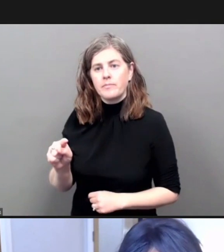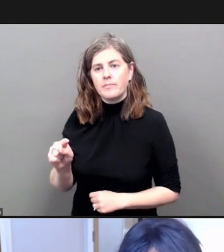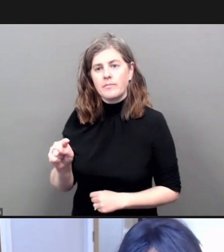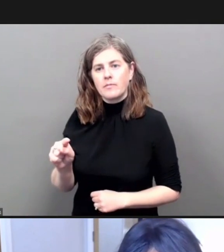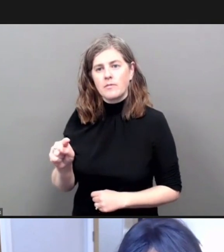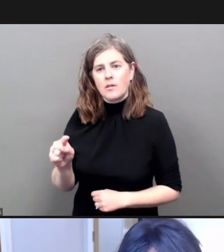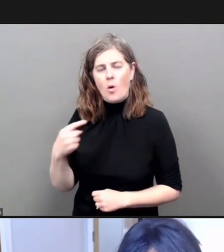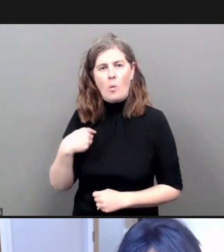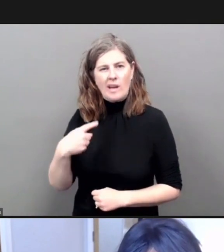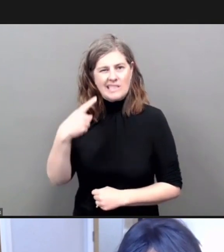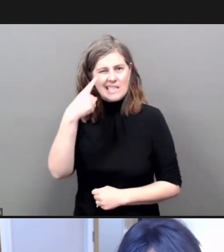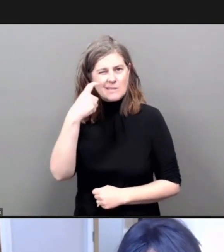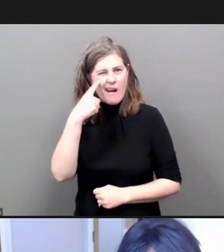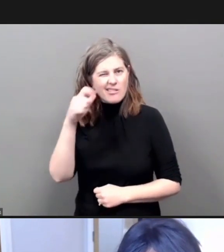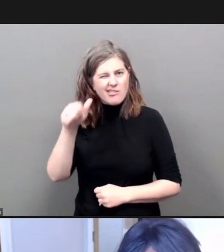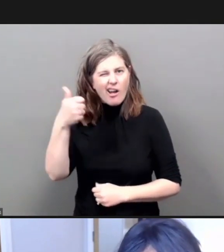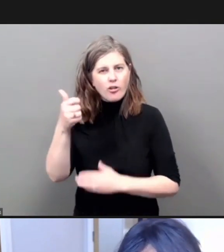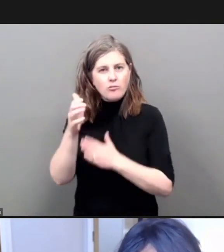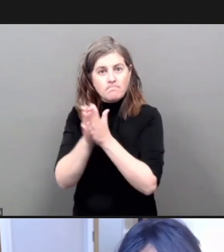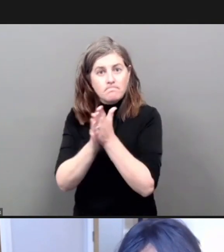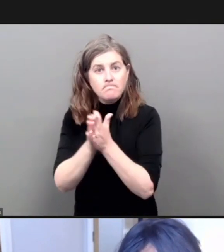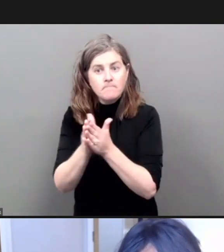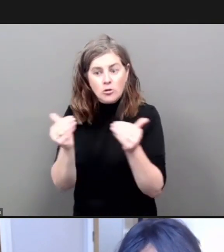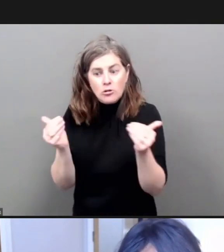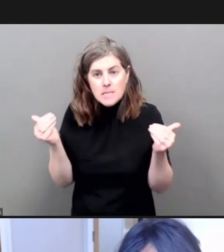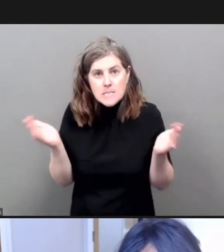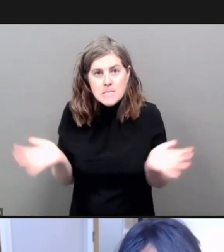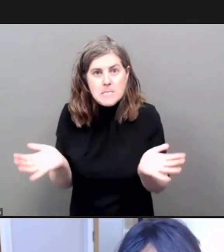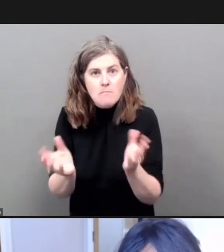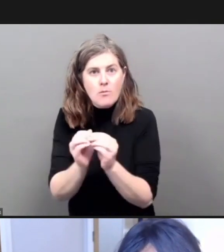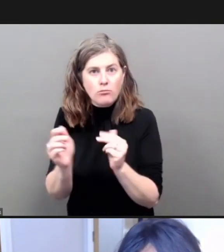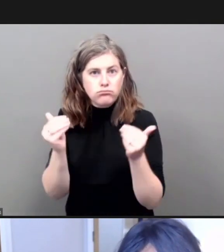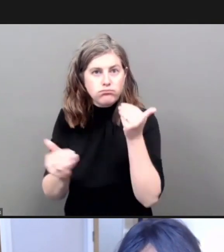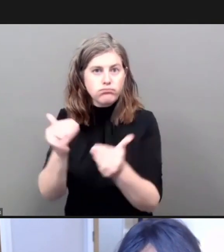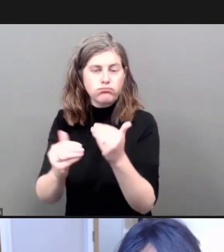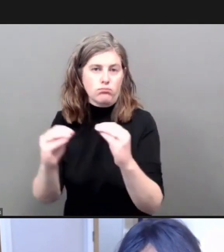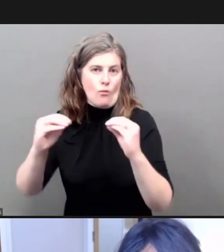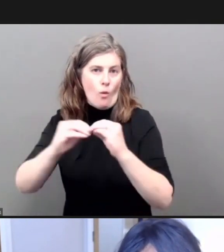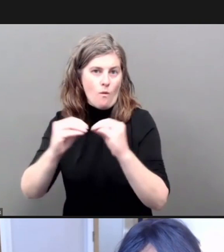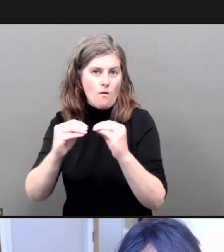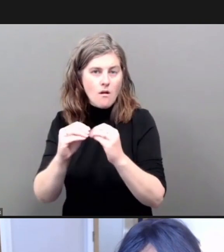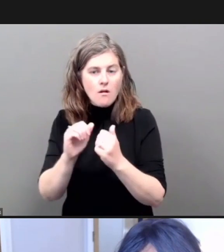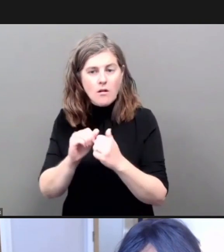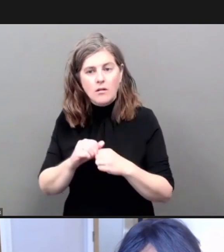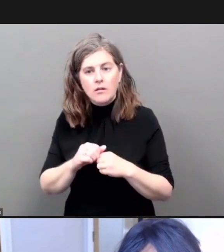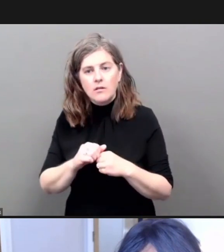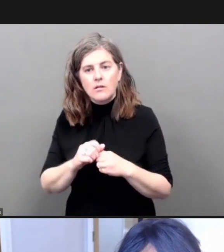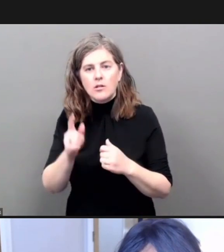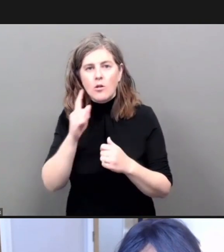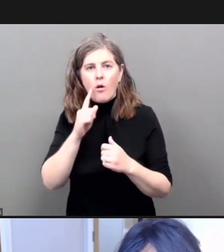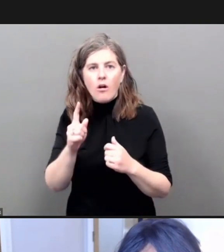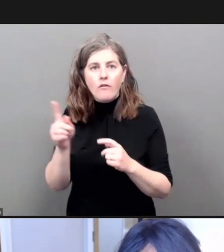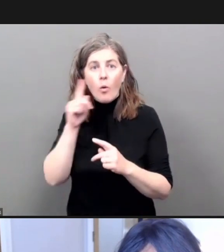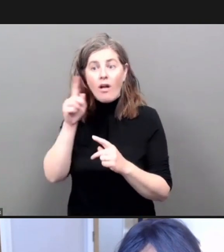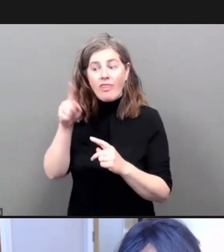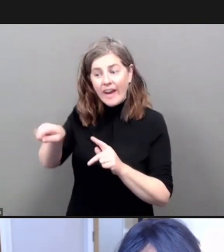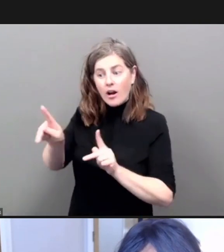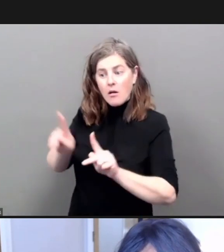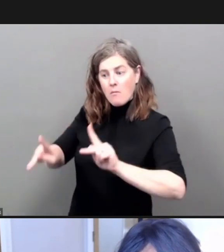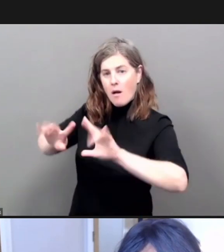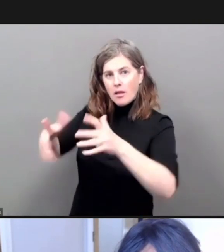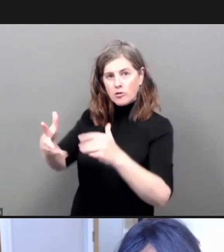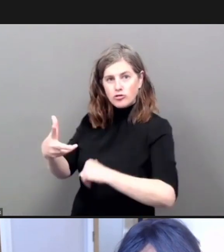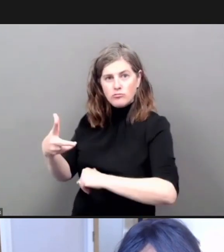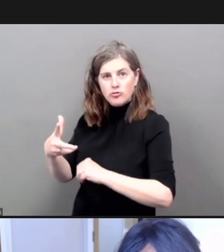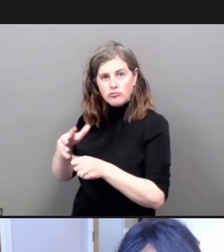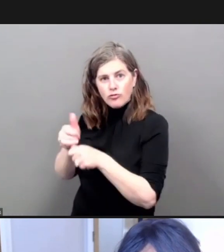think there'll be other incentives to move people along in the in getting their populations vaccinated by